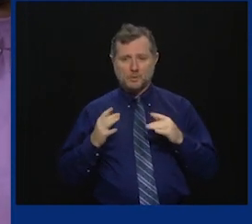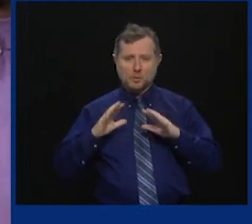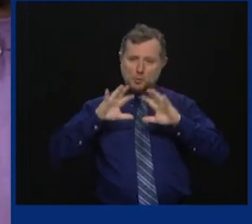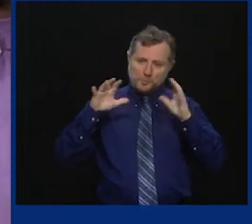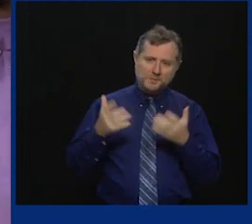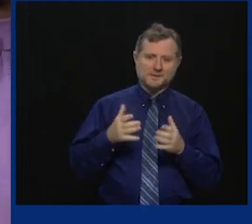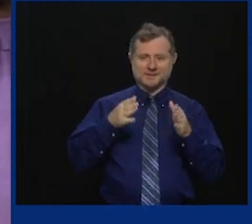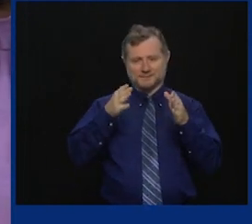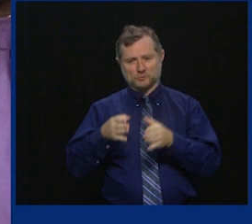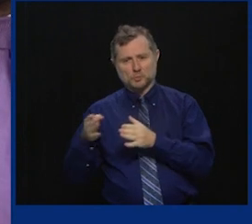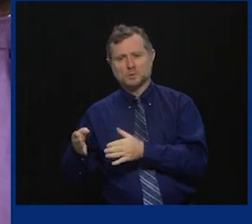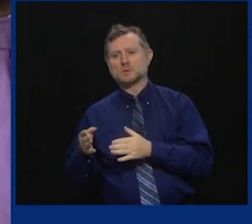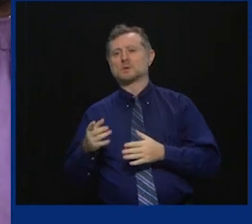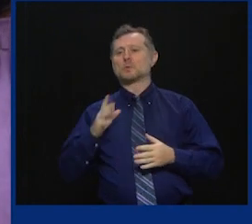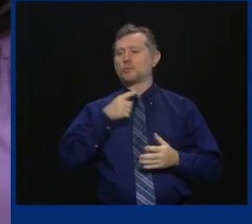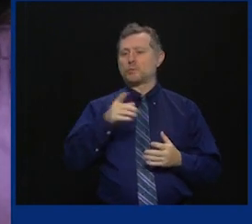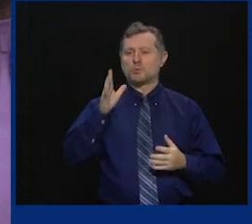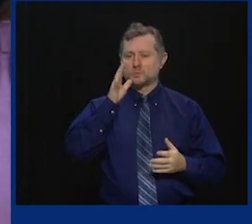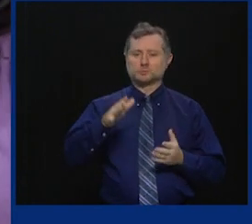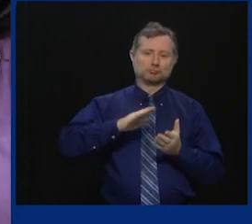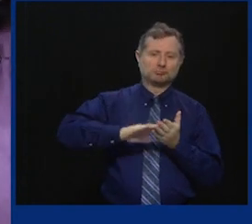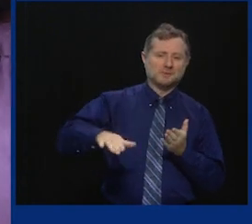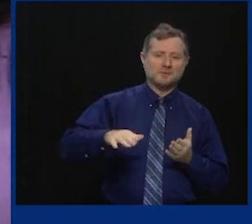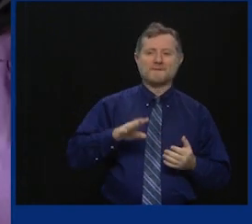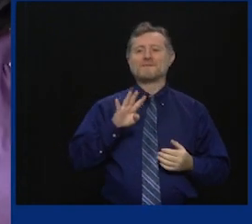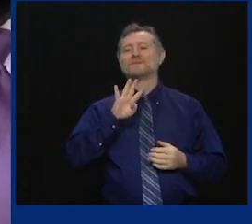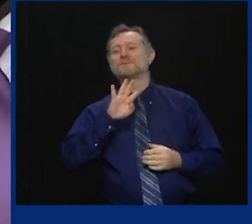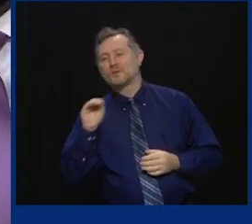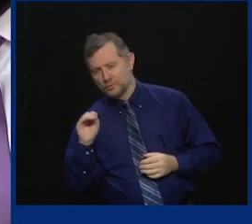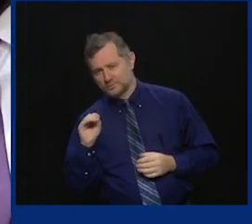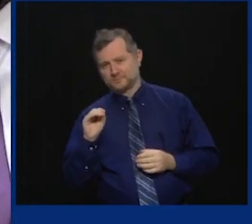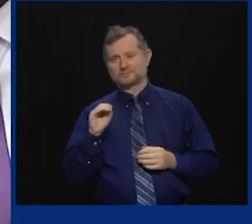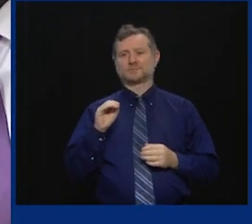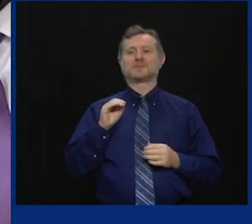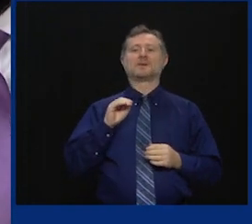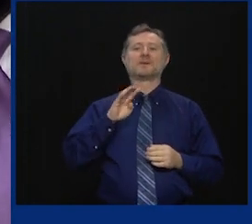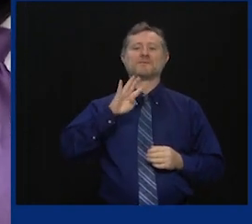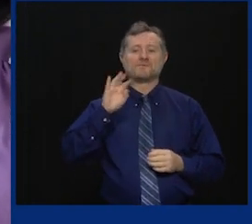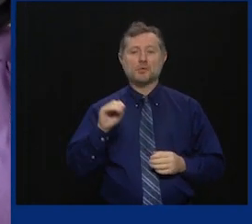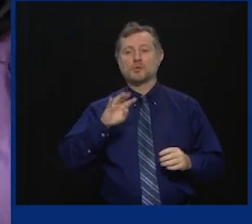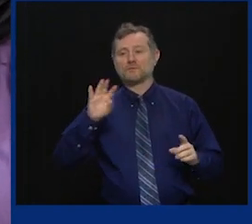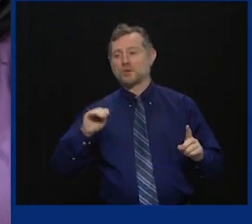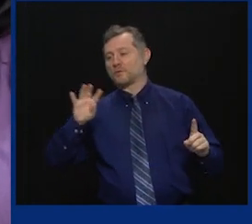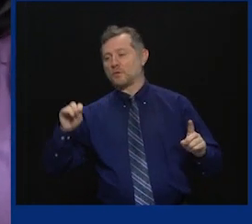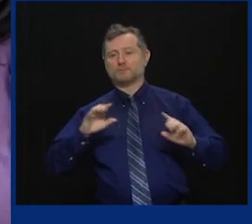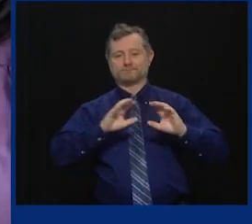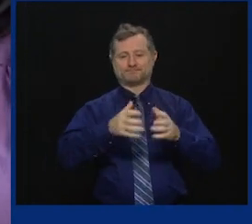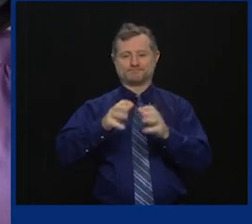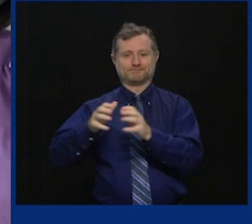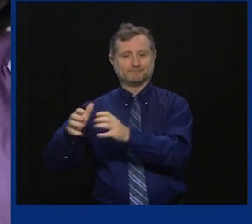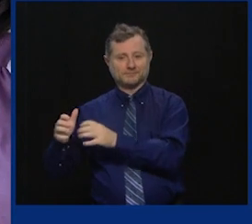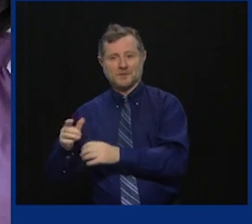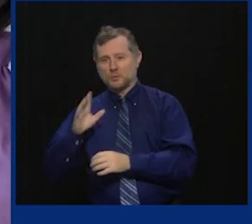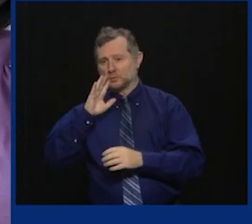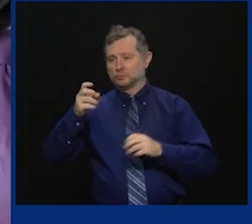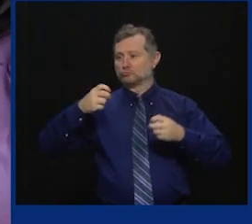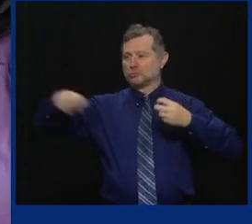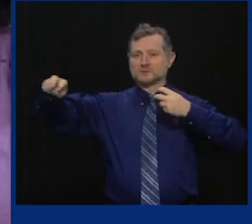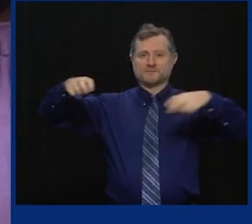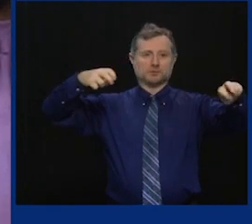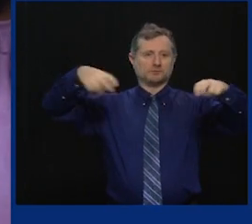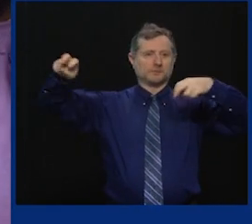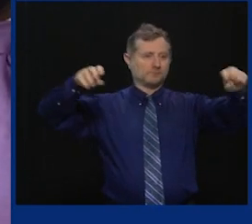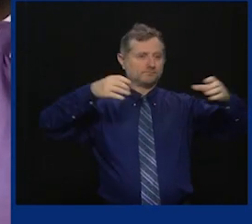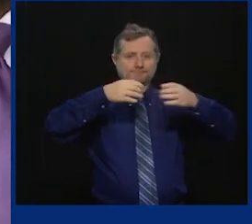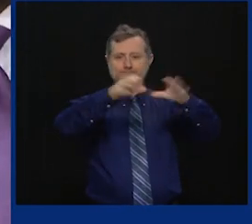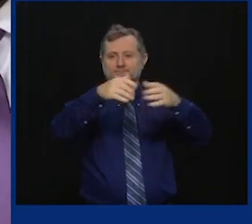we're releasing at 40 at a time, as I mentioned, and those individuals are going to be transferred to state facilities, and the state